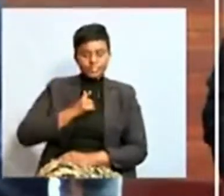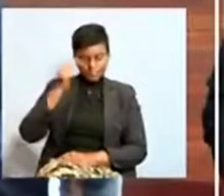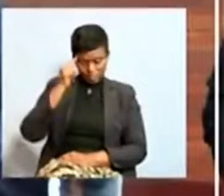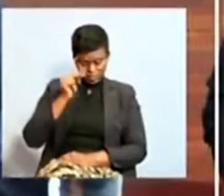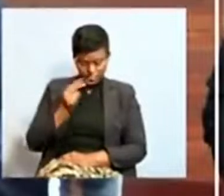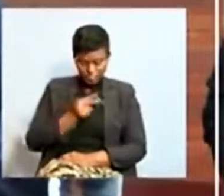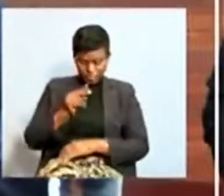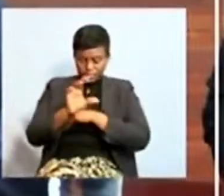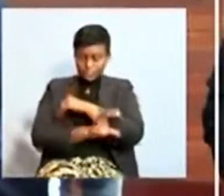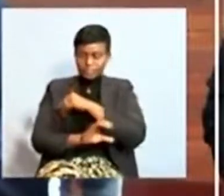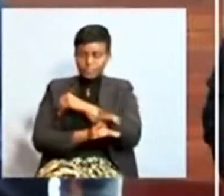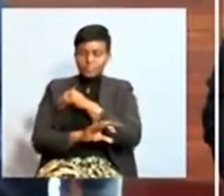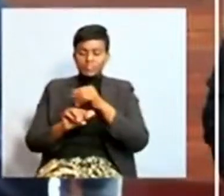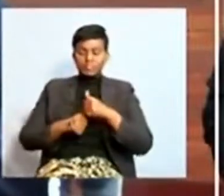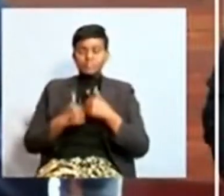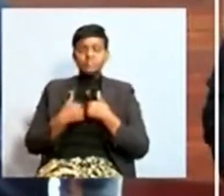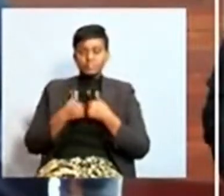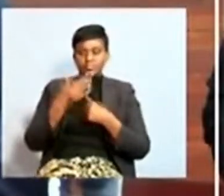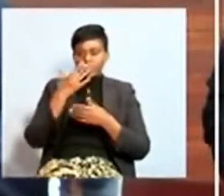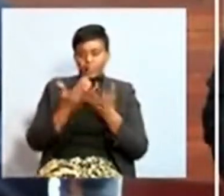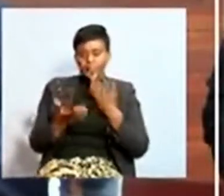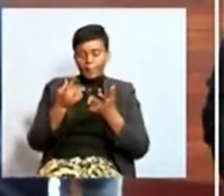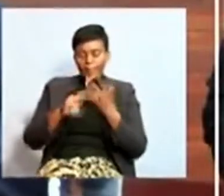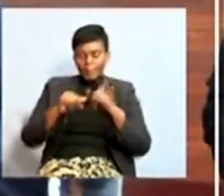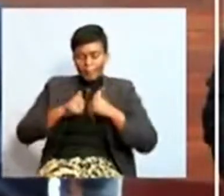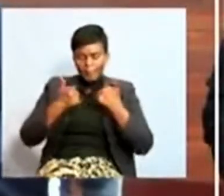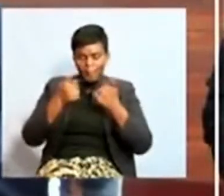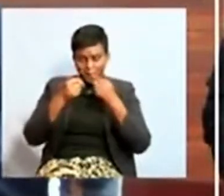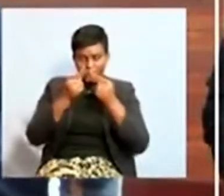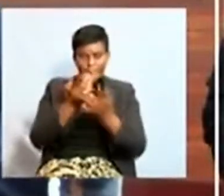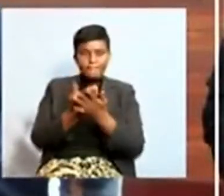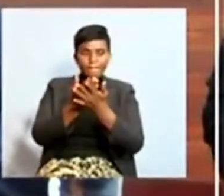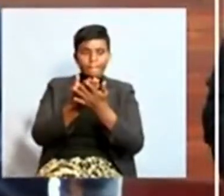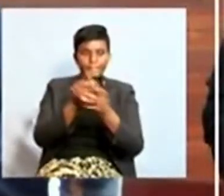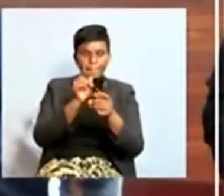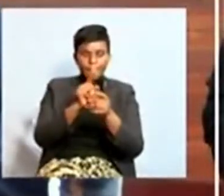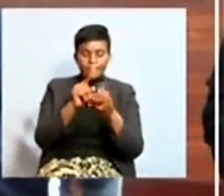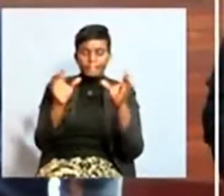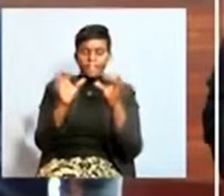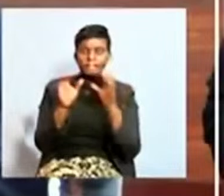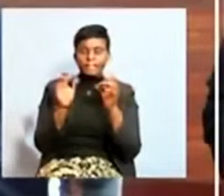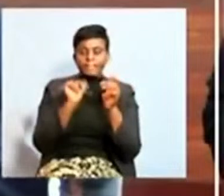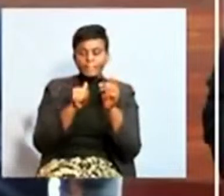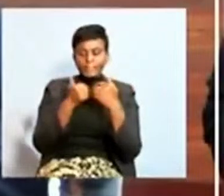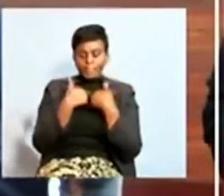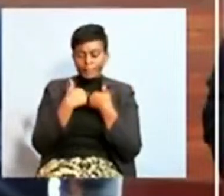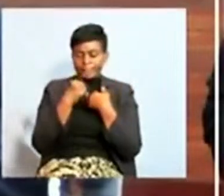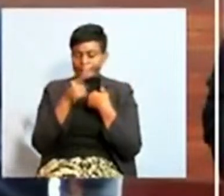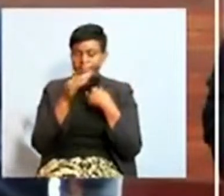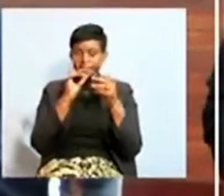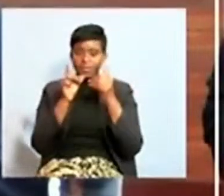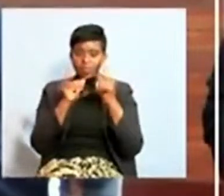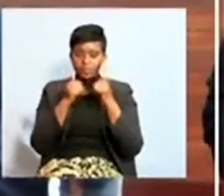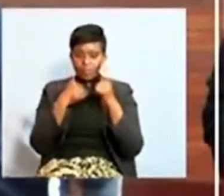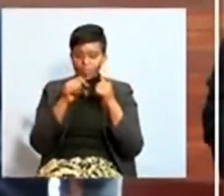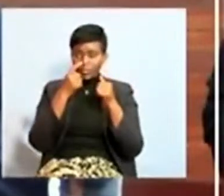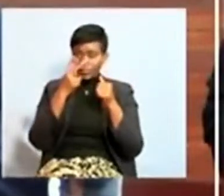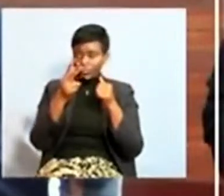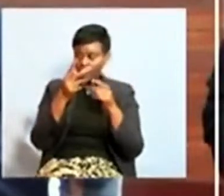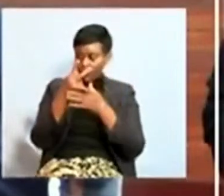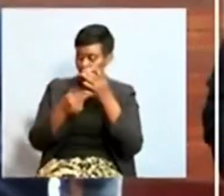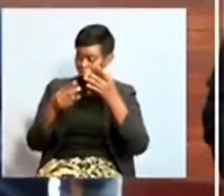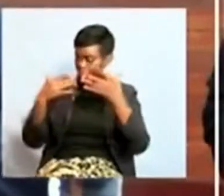as a country, maybe what we were trying to submit to the committee is that as we have this discussion, we need to look at it from